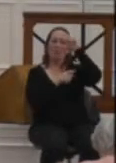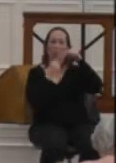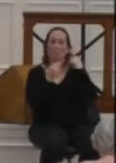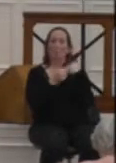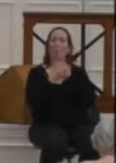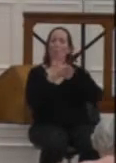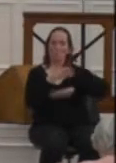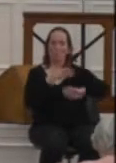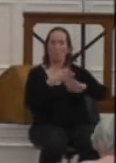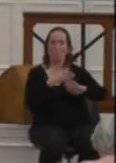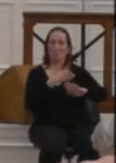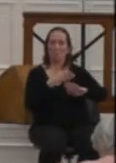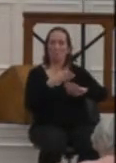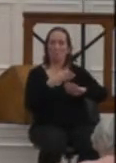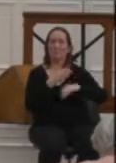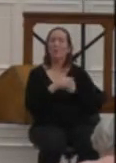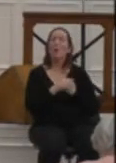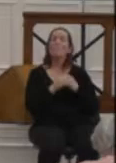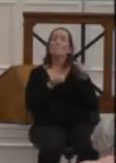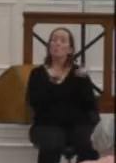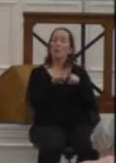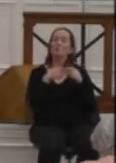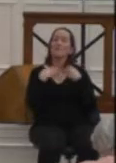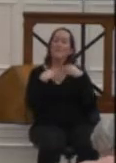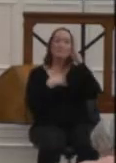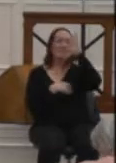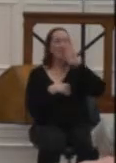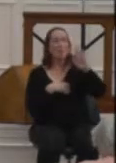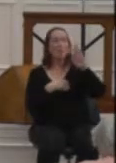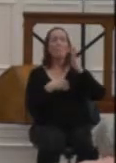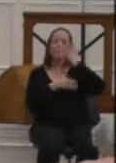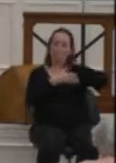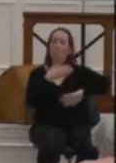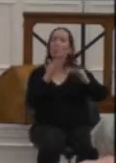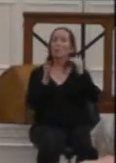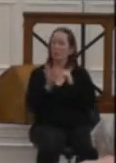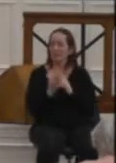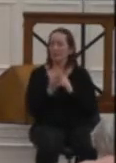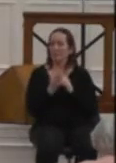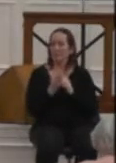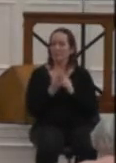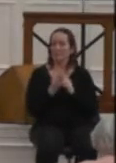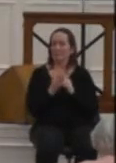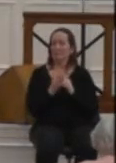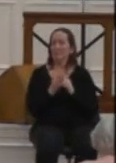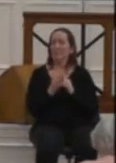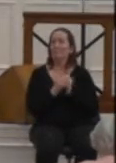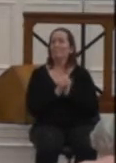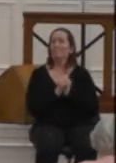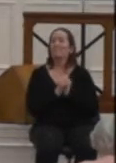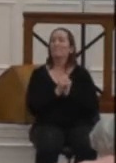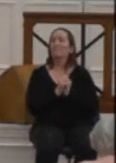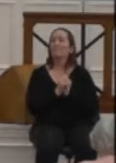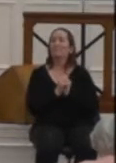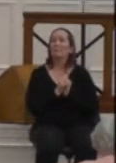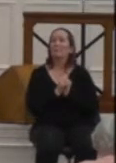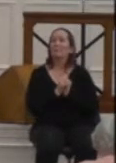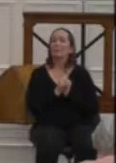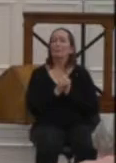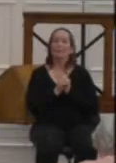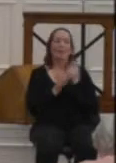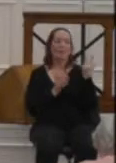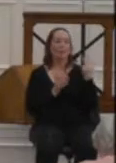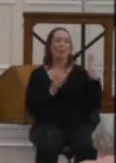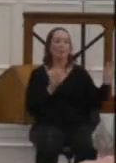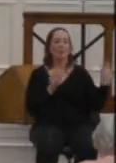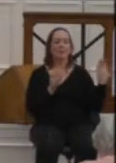born, but we also have the privilege of being born again. Now, three things I want to draw your attention